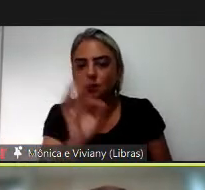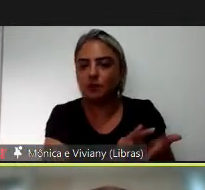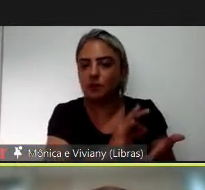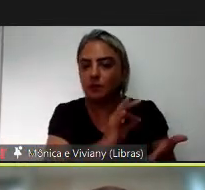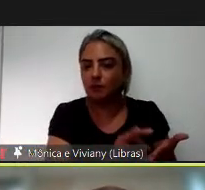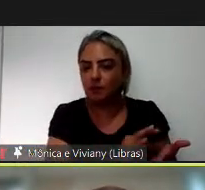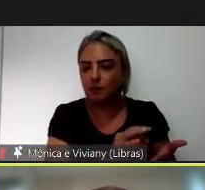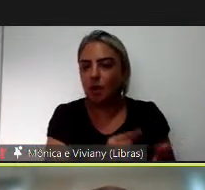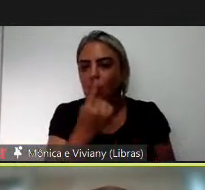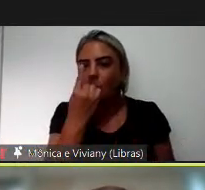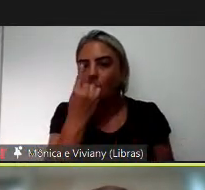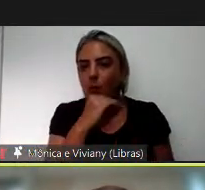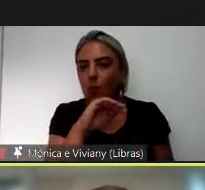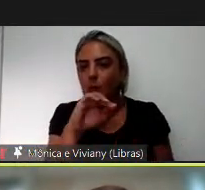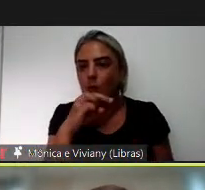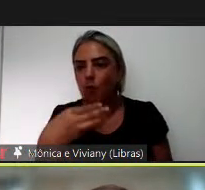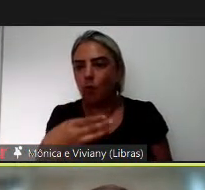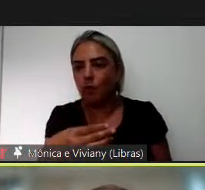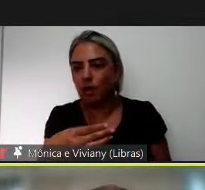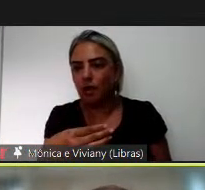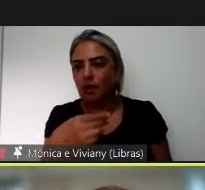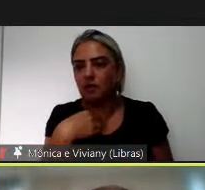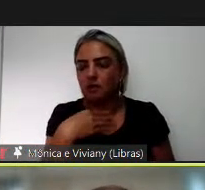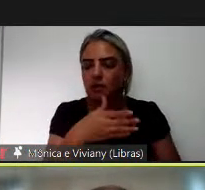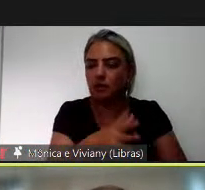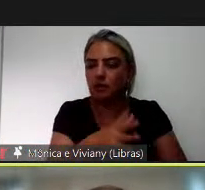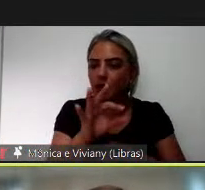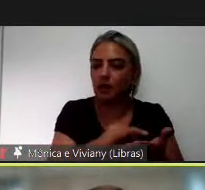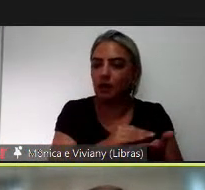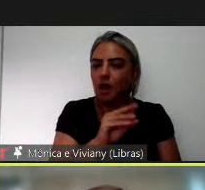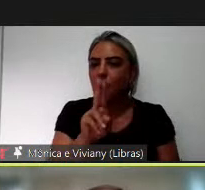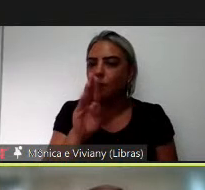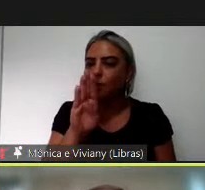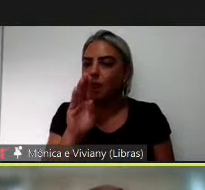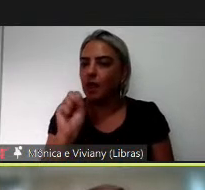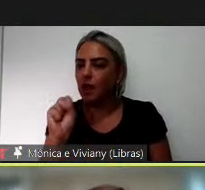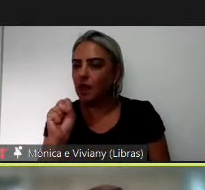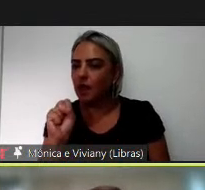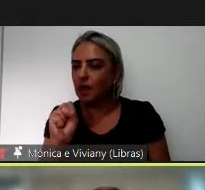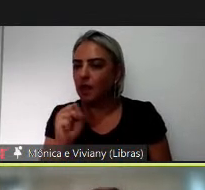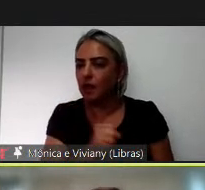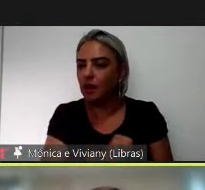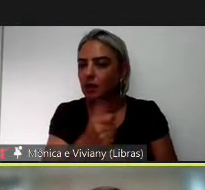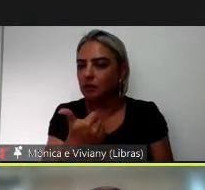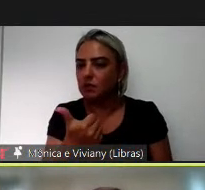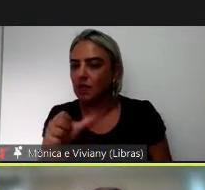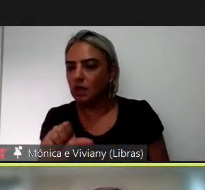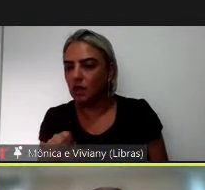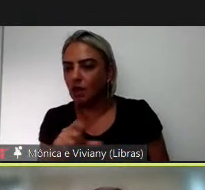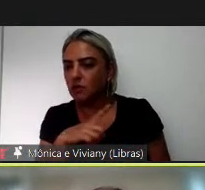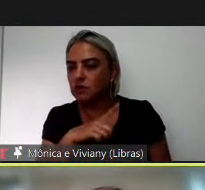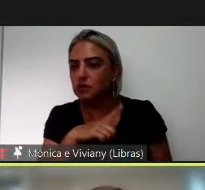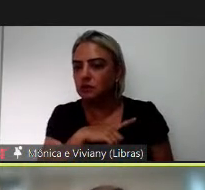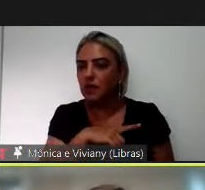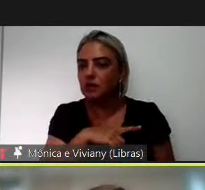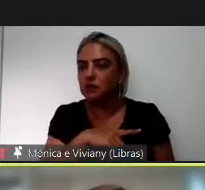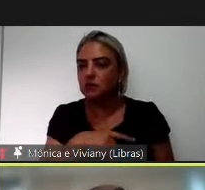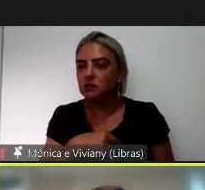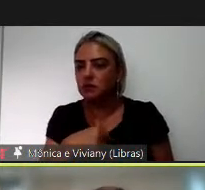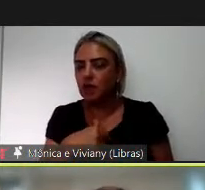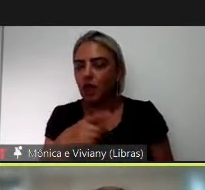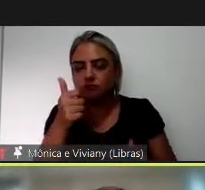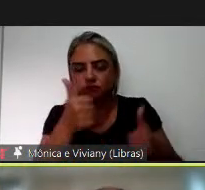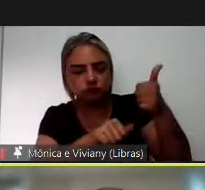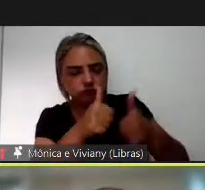have 90 million Brazilians that was registered that enter in the basic units